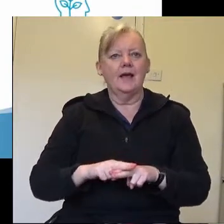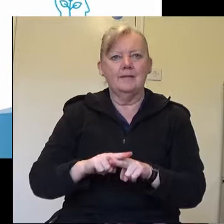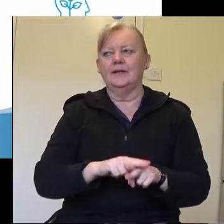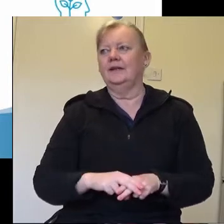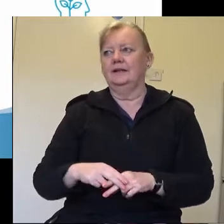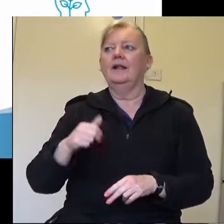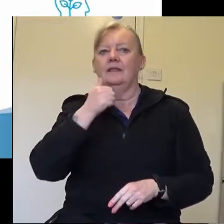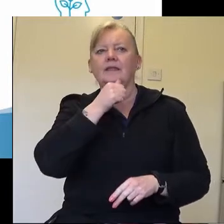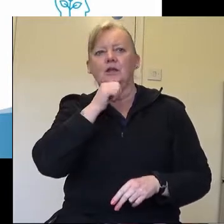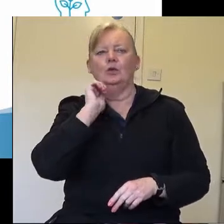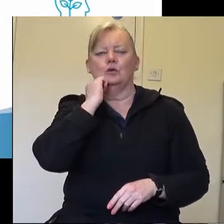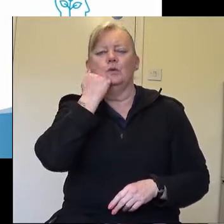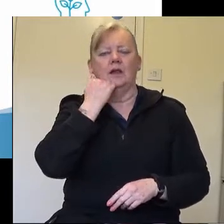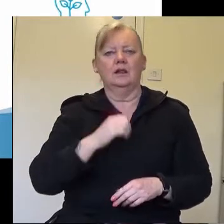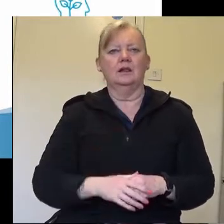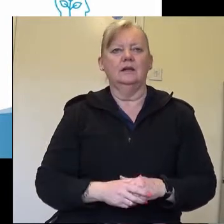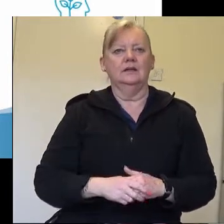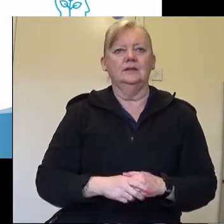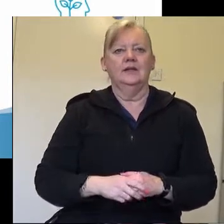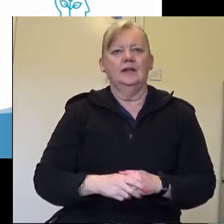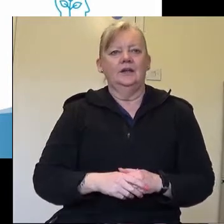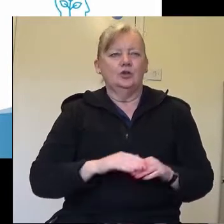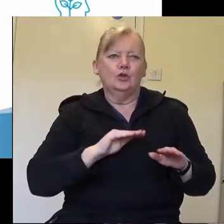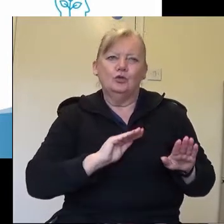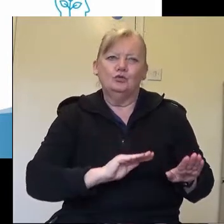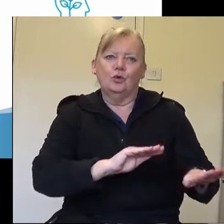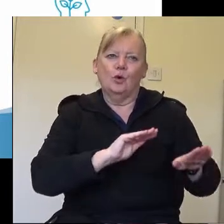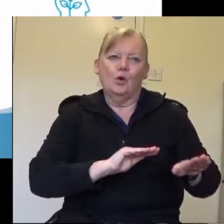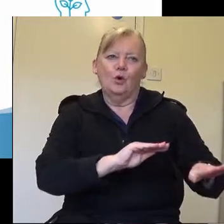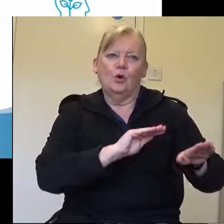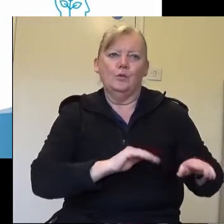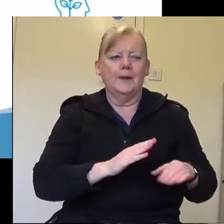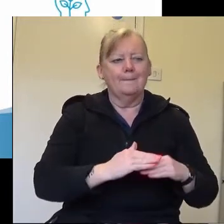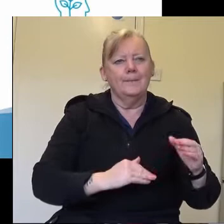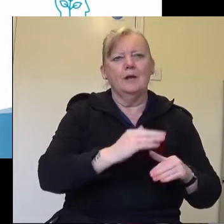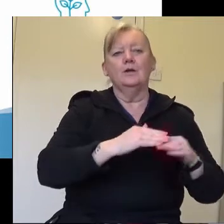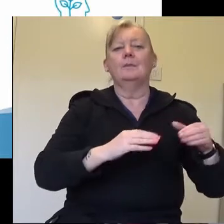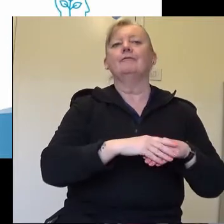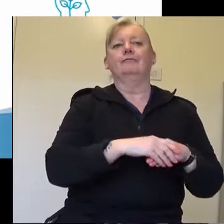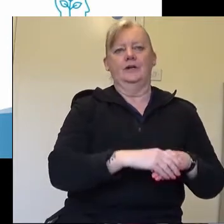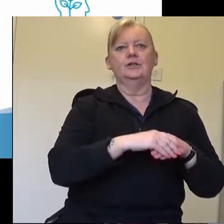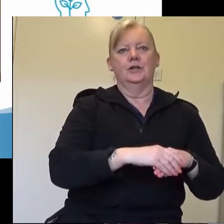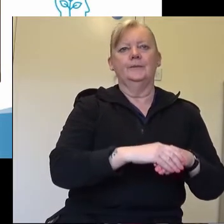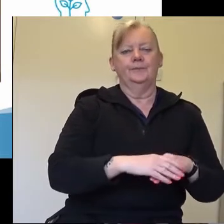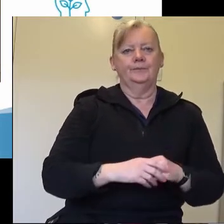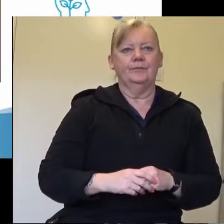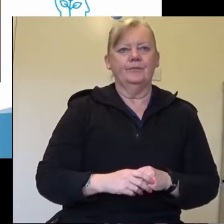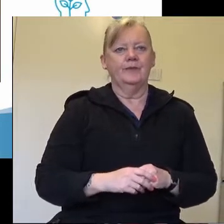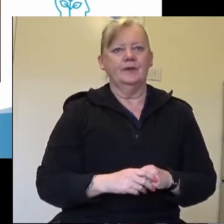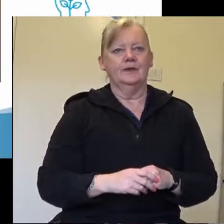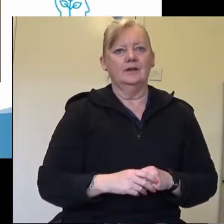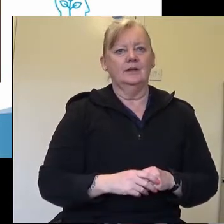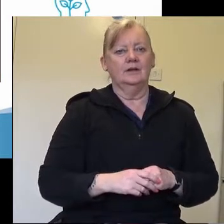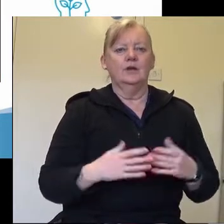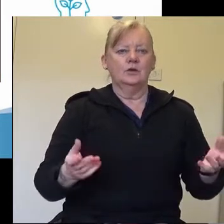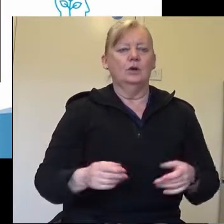groomers can use them to befriend and groom and manipulate the young people into sexual or criminal activity.